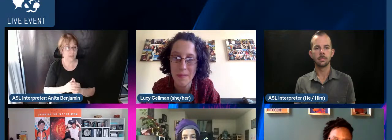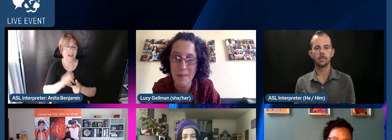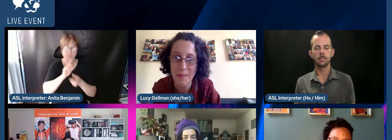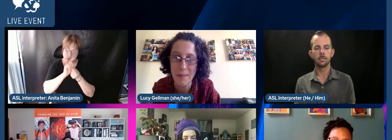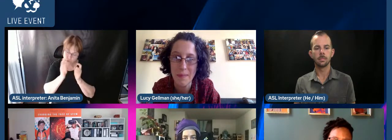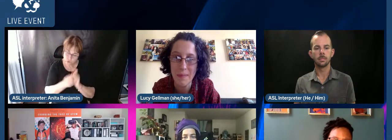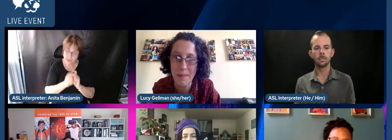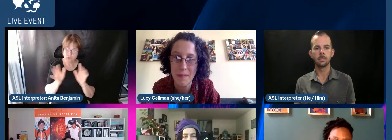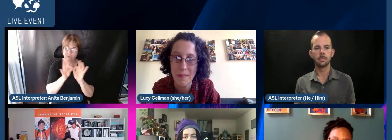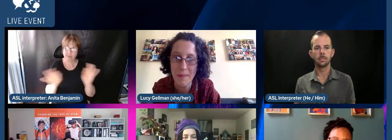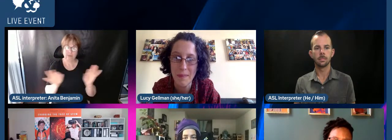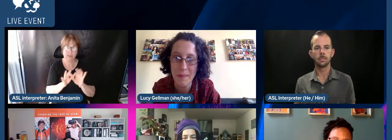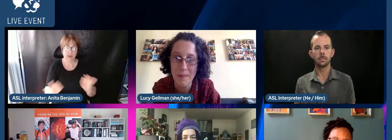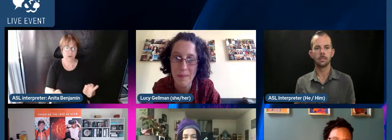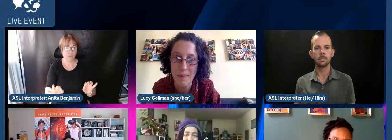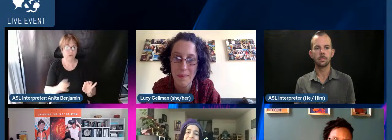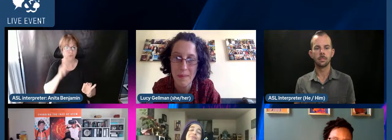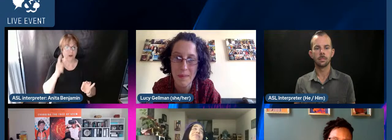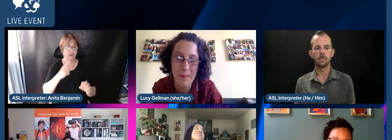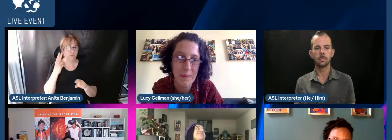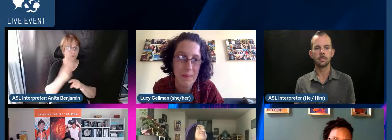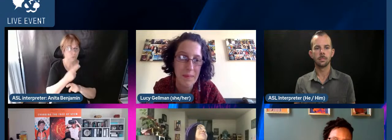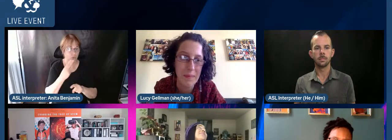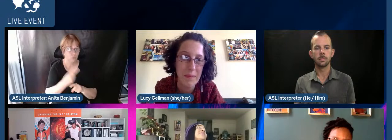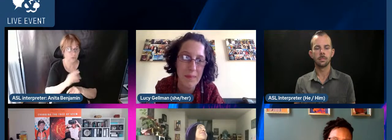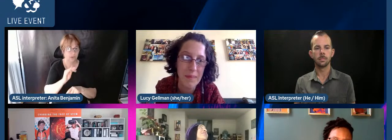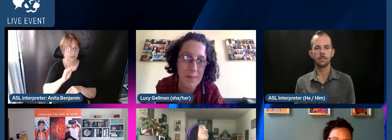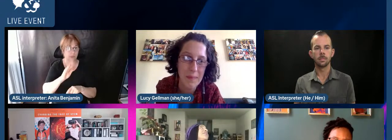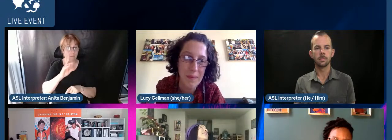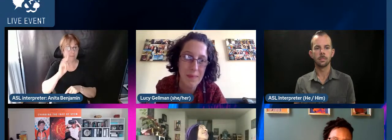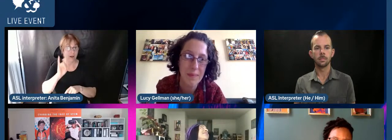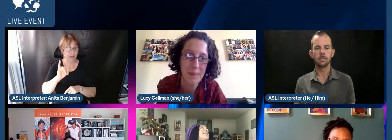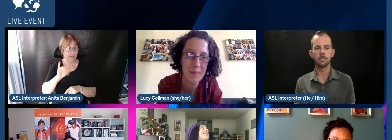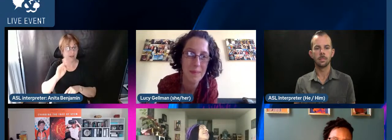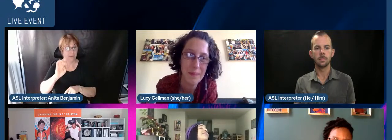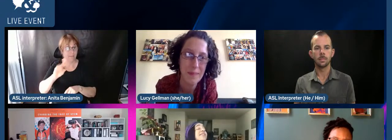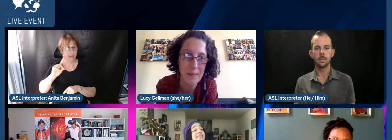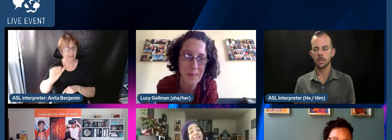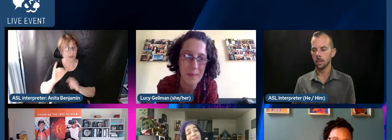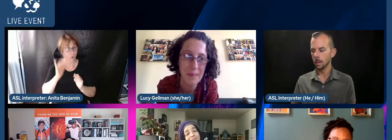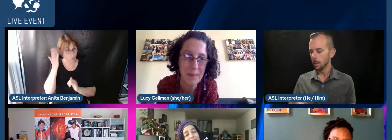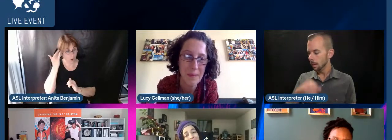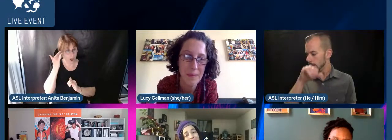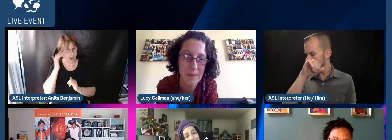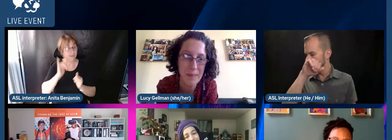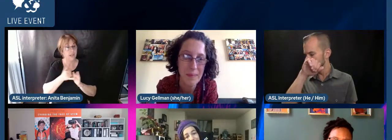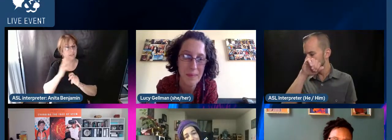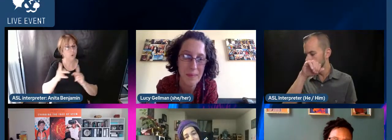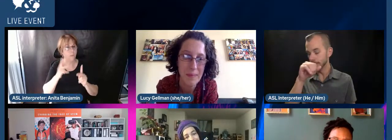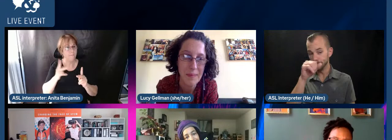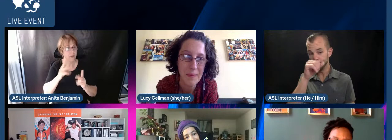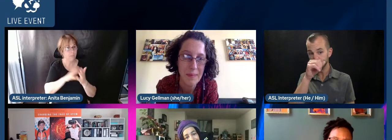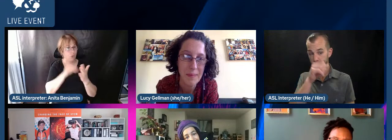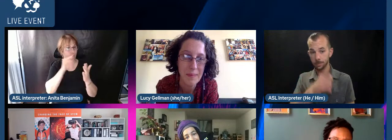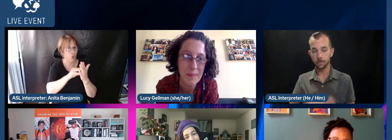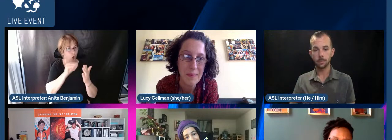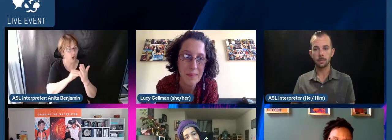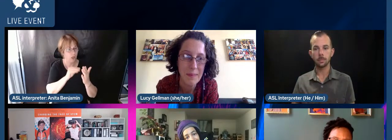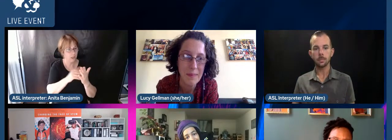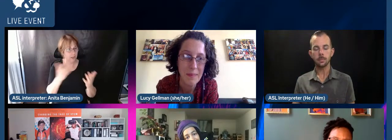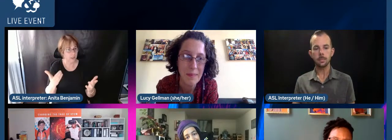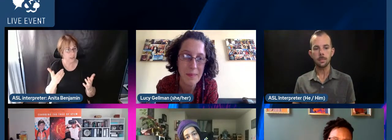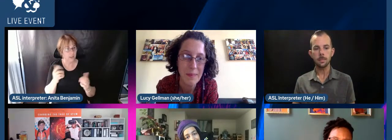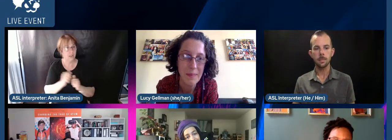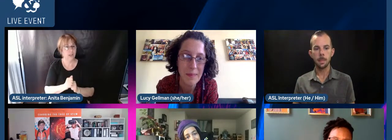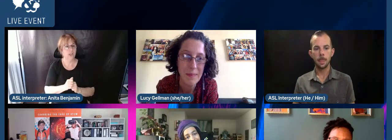narrative, we have got to use multimedia because that's what people buy into. So when you look at, I'm writing